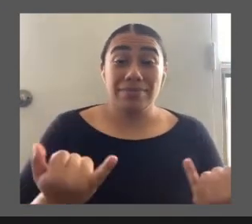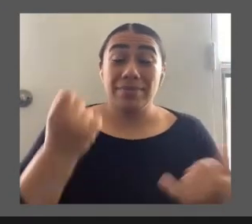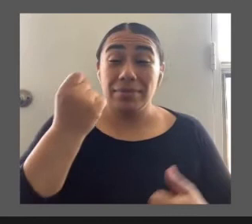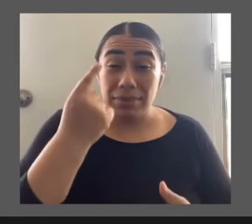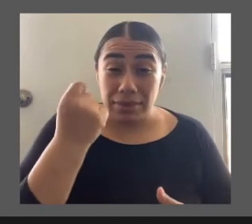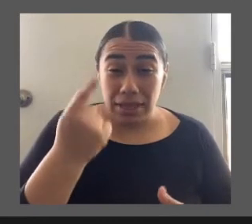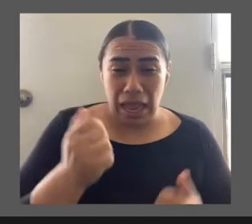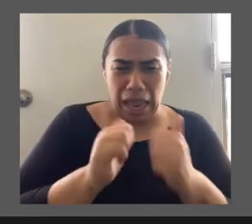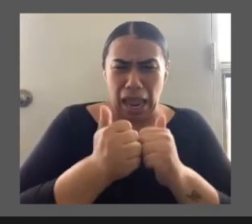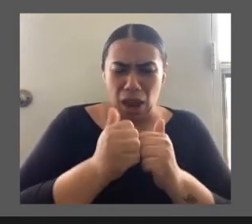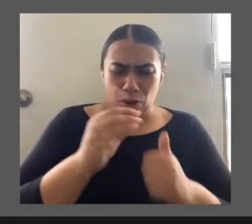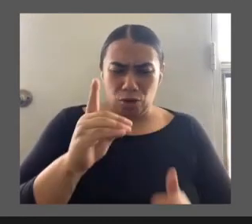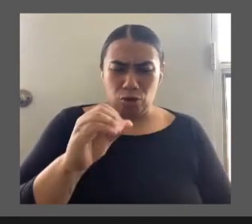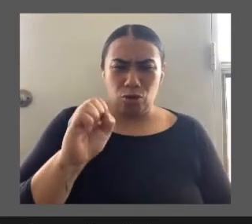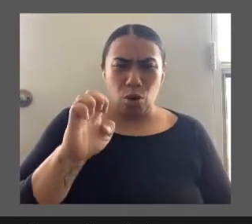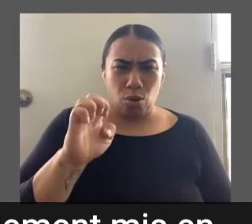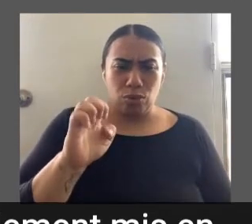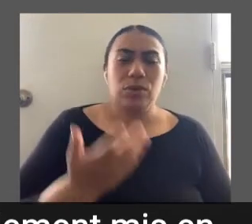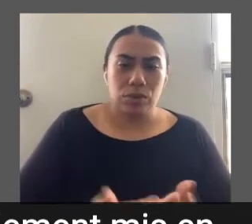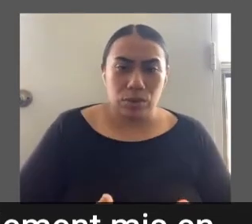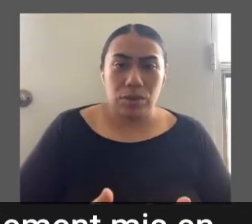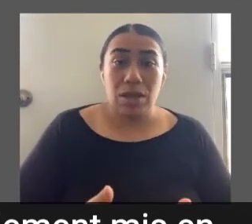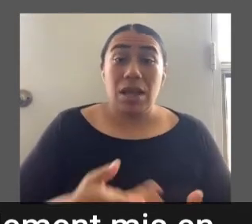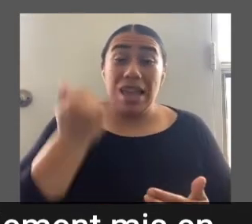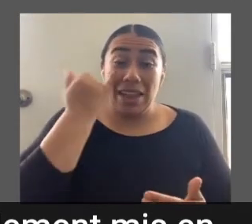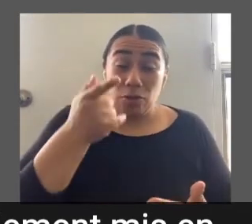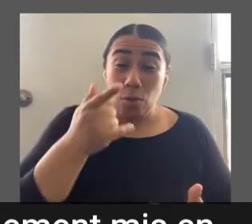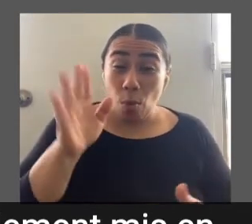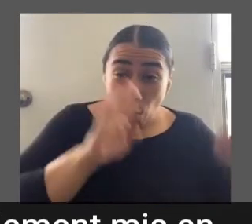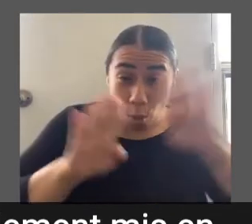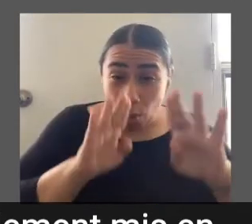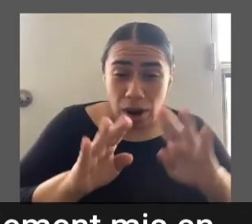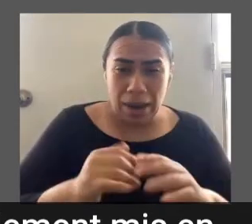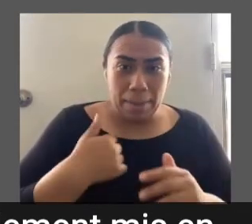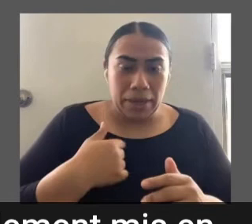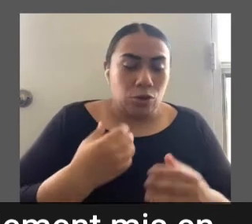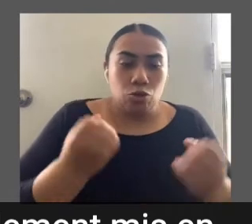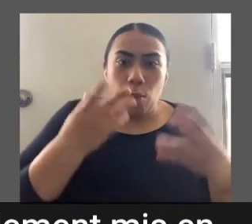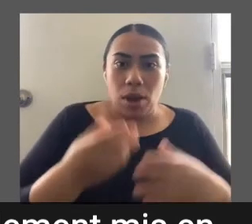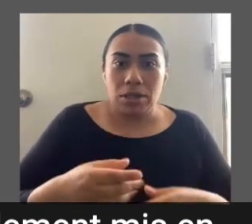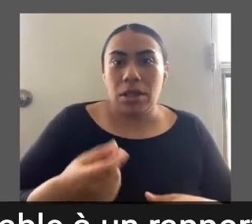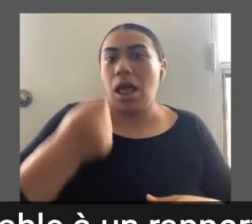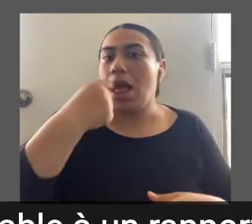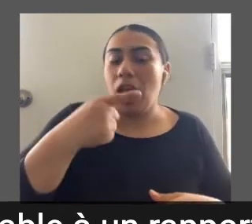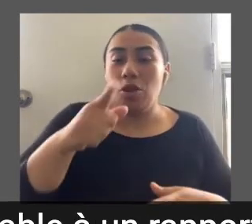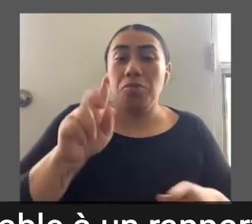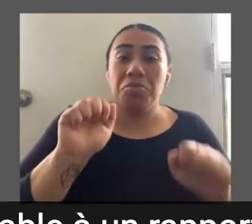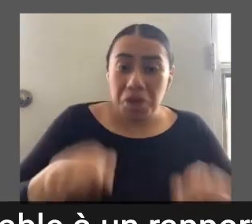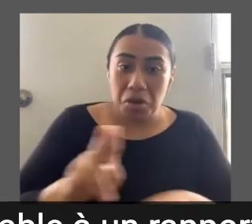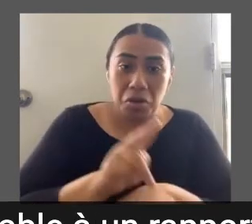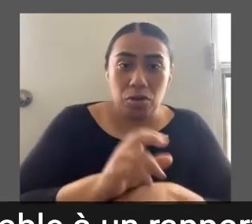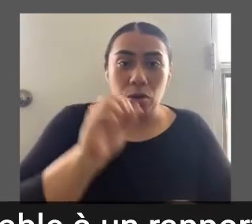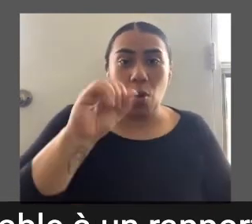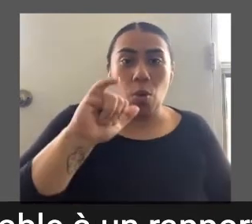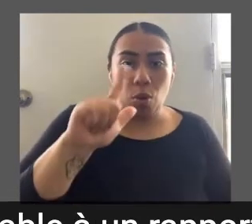an ingestible oil or a soft gel. The medical cannabinoids are usually administered or suspended in an MCT oil